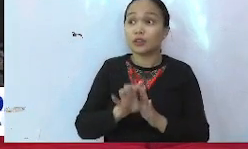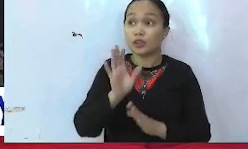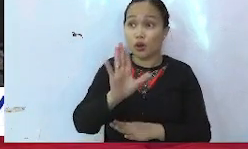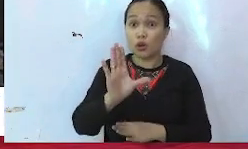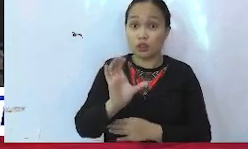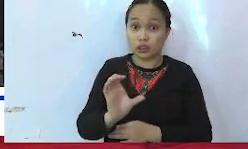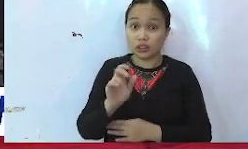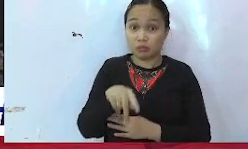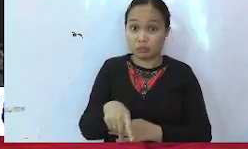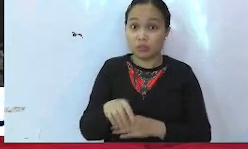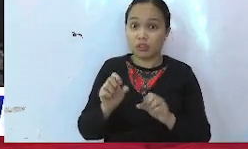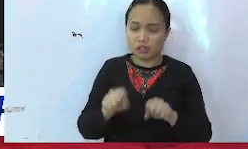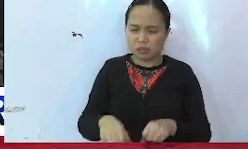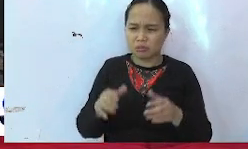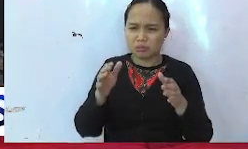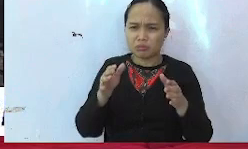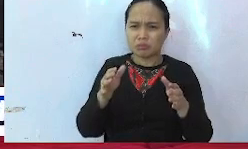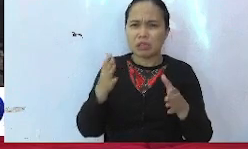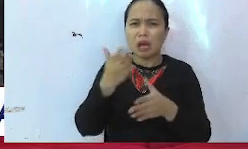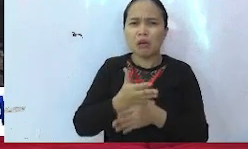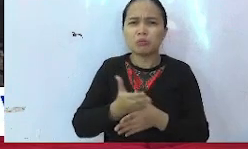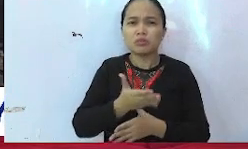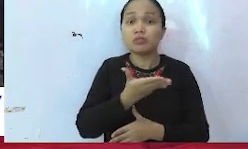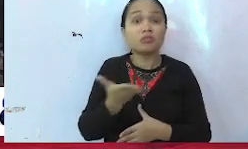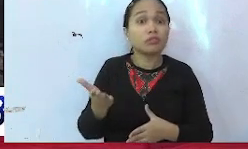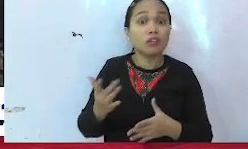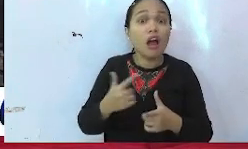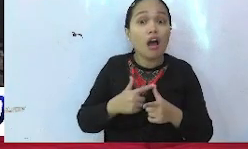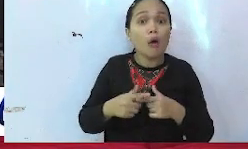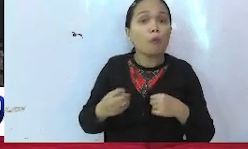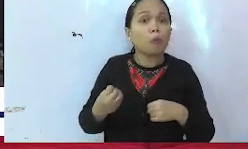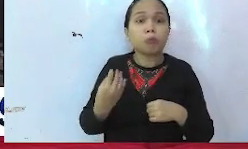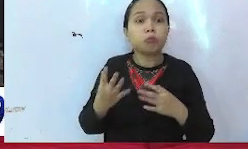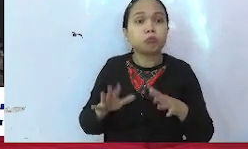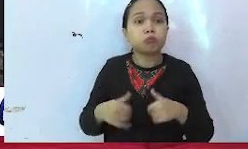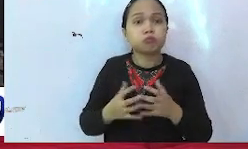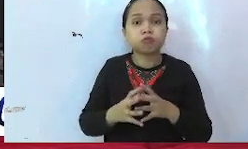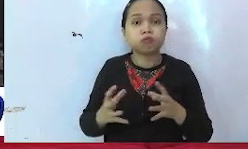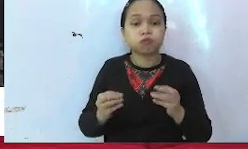can sidetrack you, how Come about on. When it comes oh, to life yes. and death? Yes. You see?